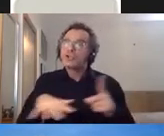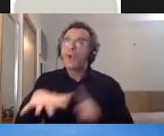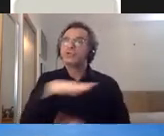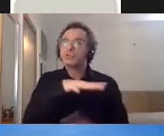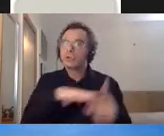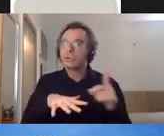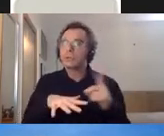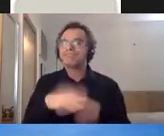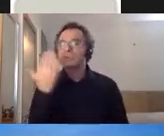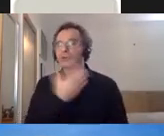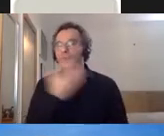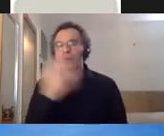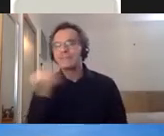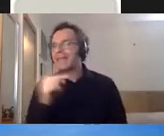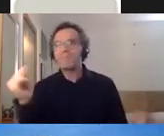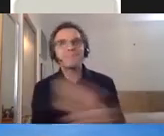most.